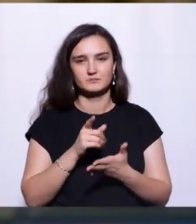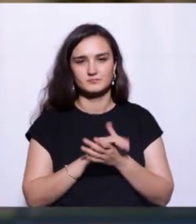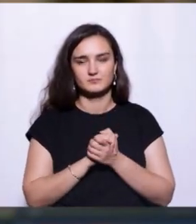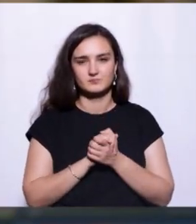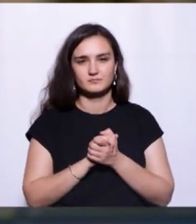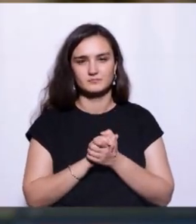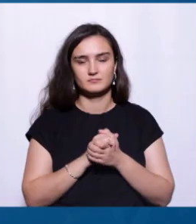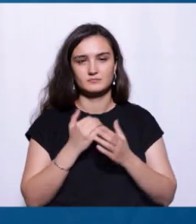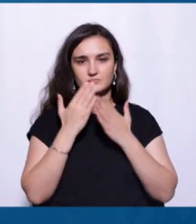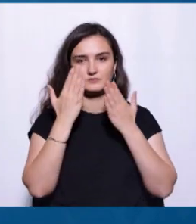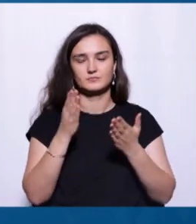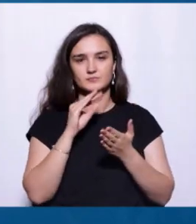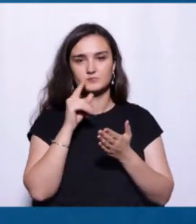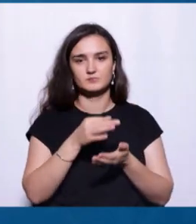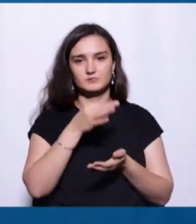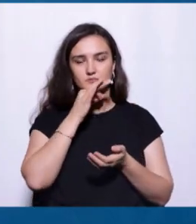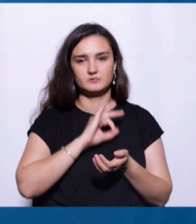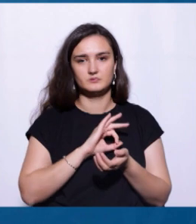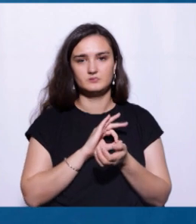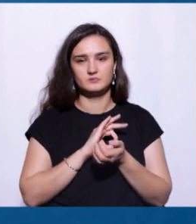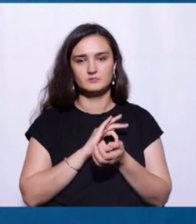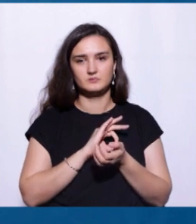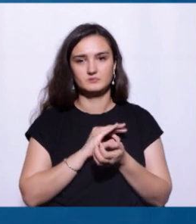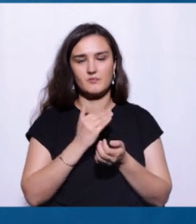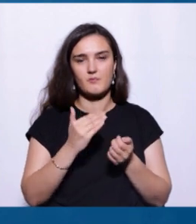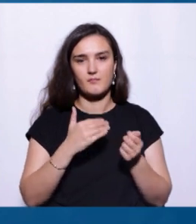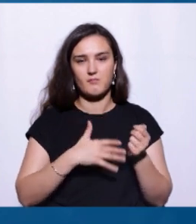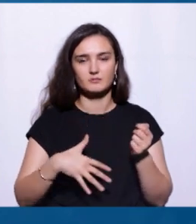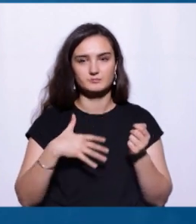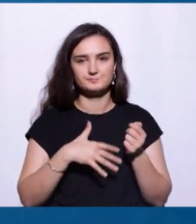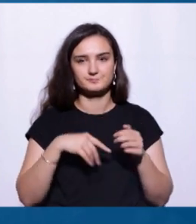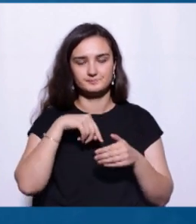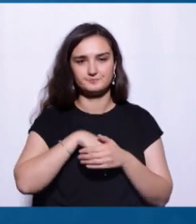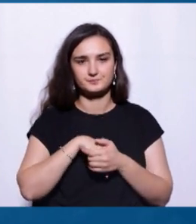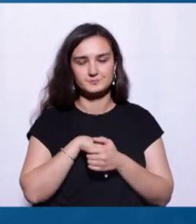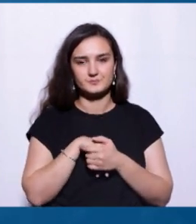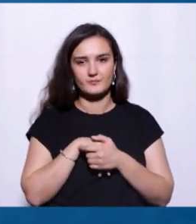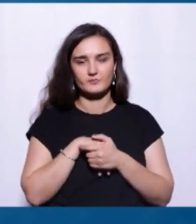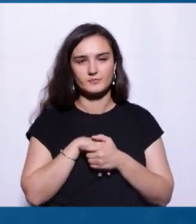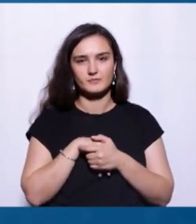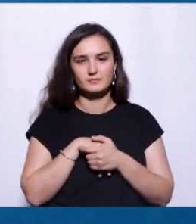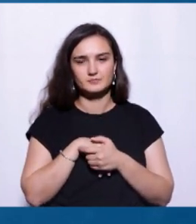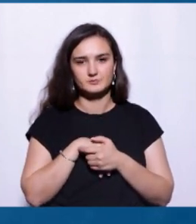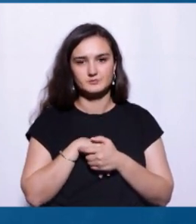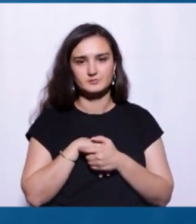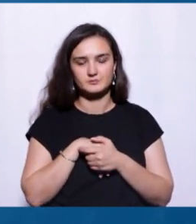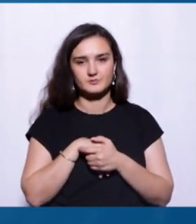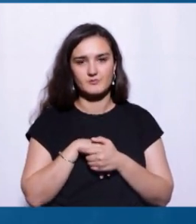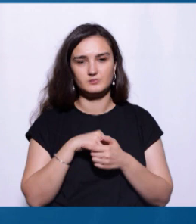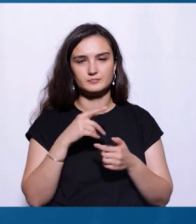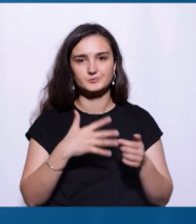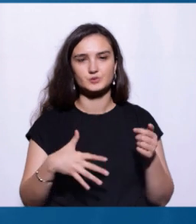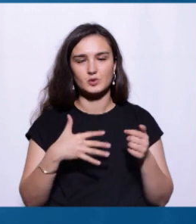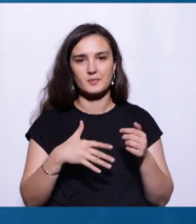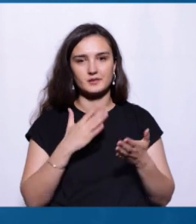we read that when you swallow the pill, it goes into your intestine, into the organ, not into the stomach, which